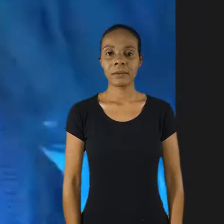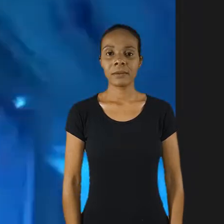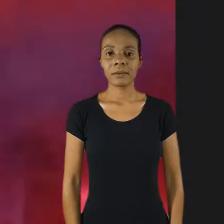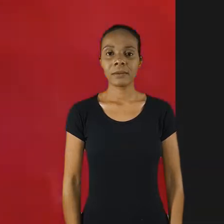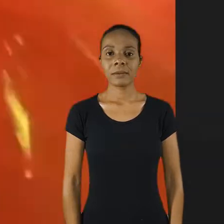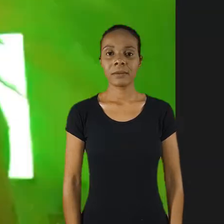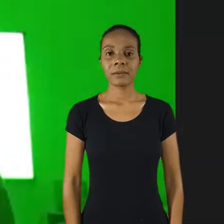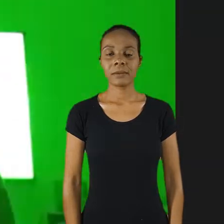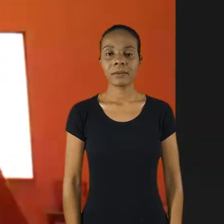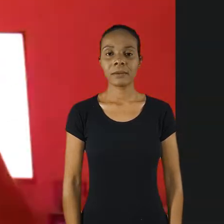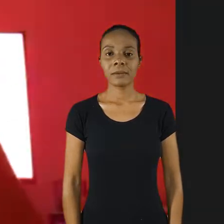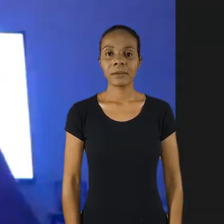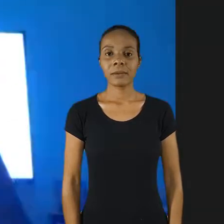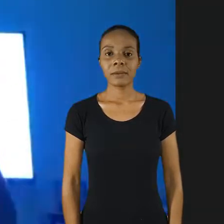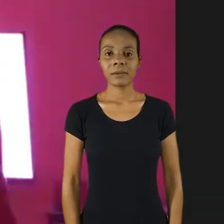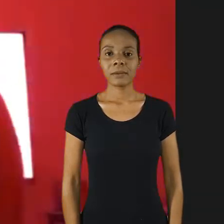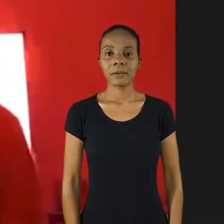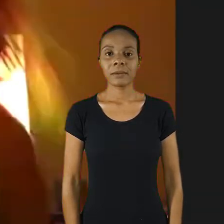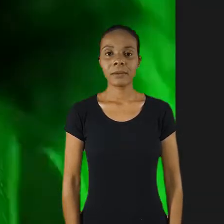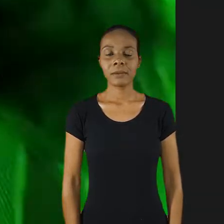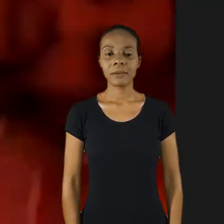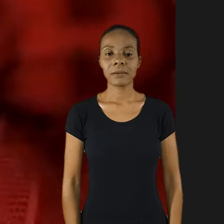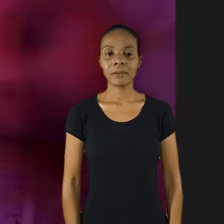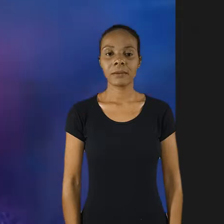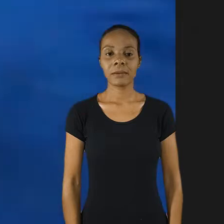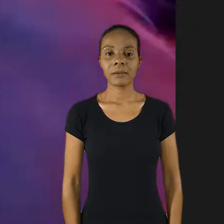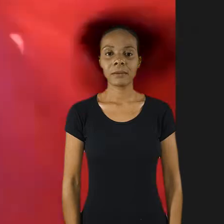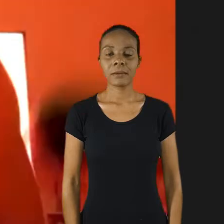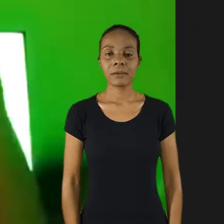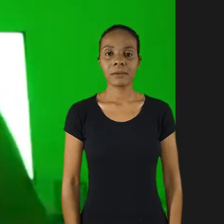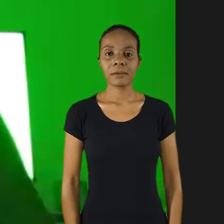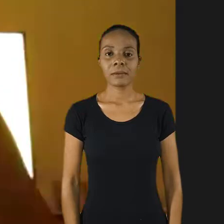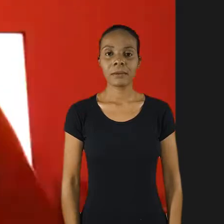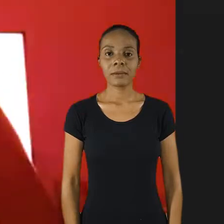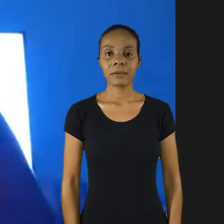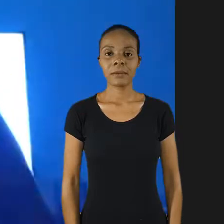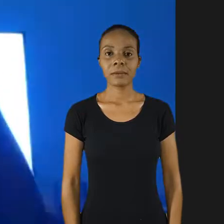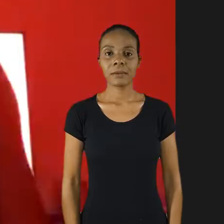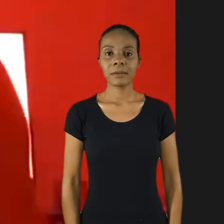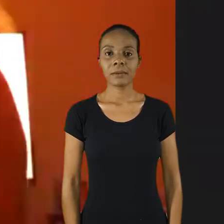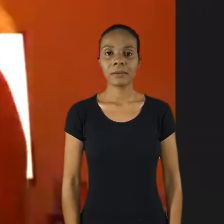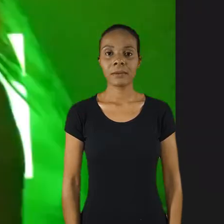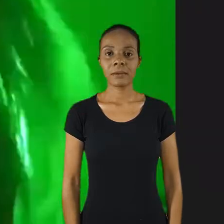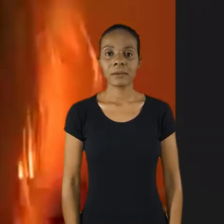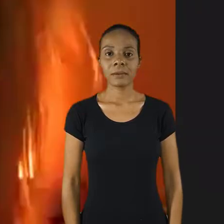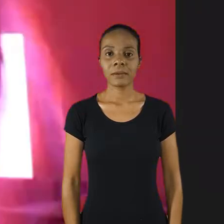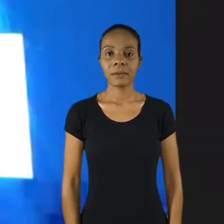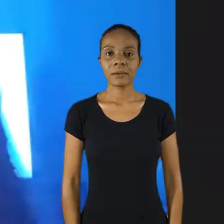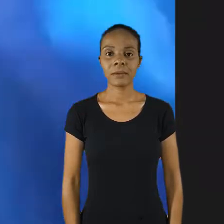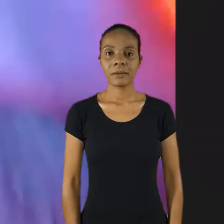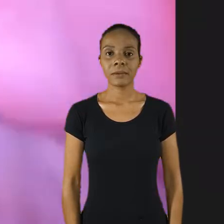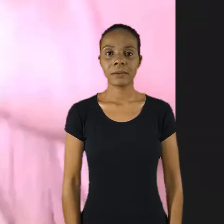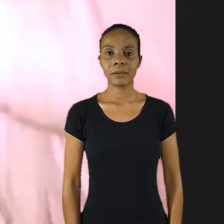our music that makes us go fucking crazy, though. Go crazy, though. Like a summer party.